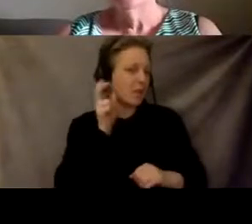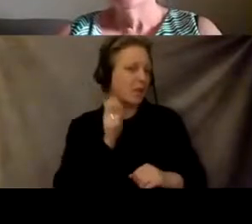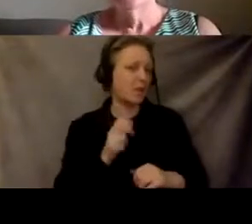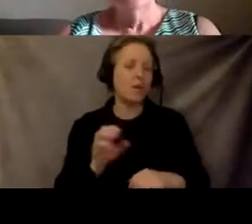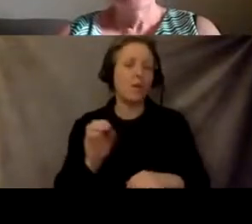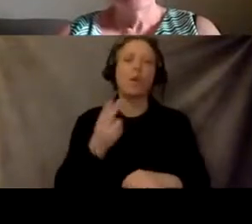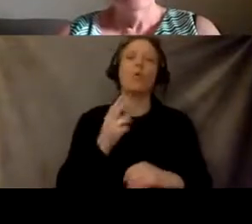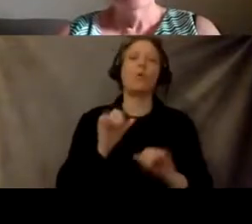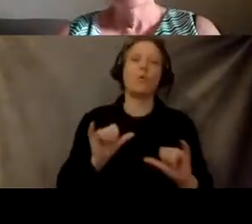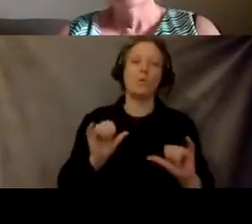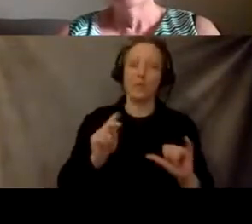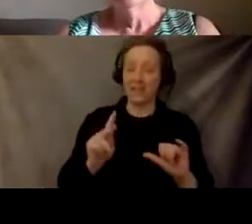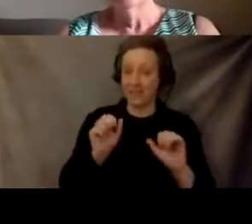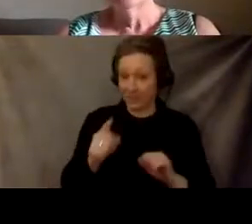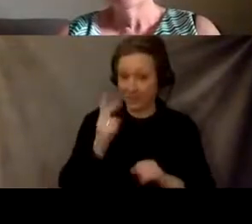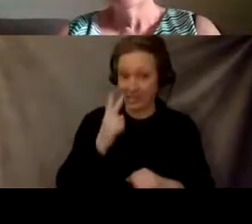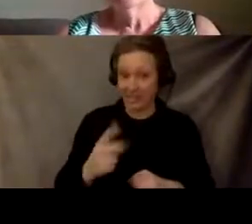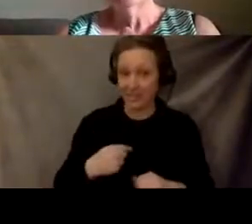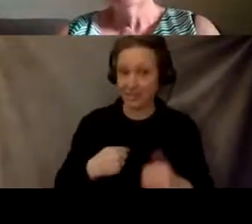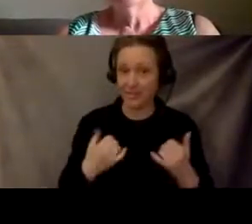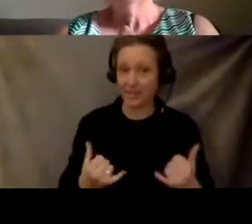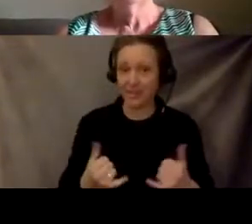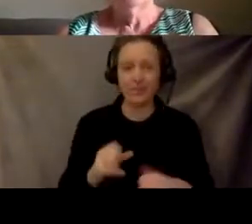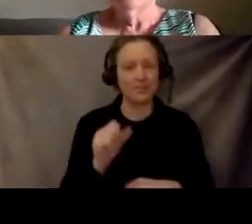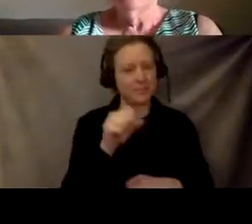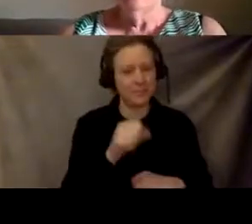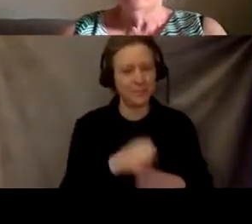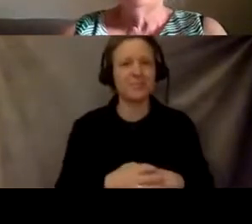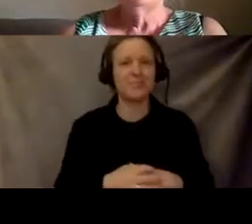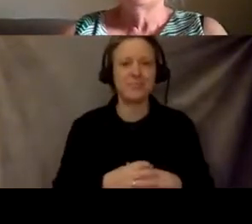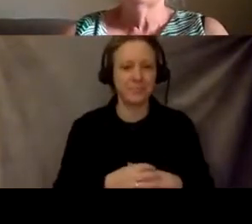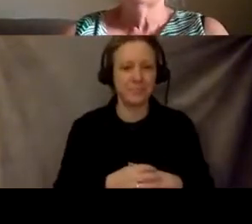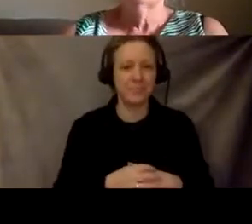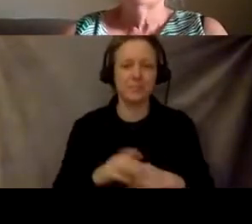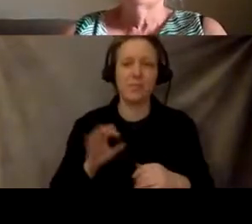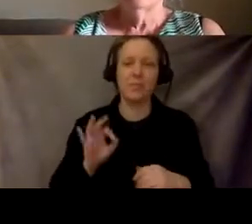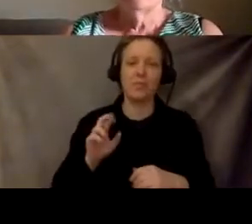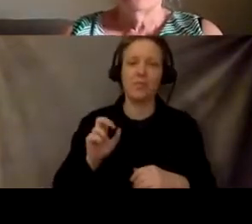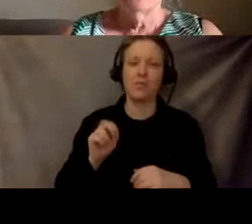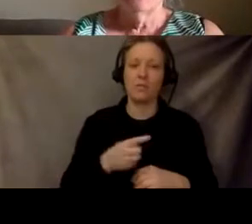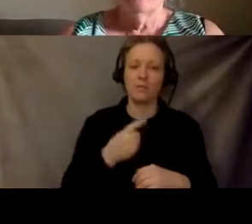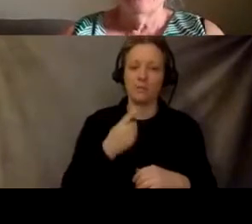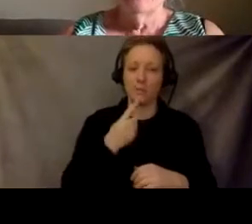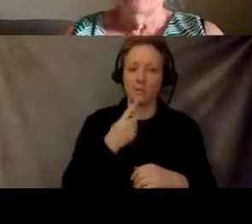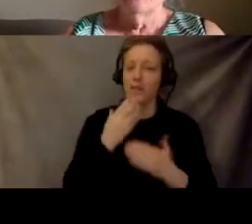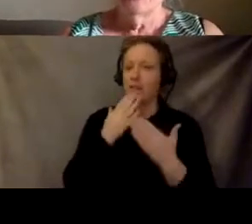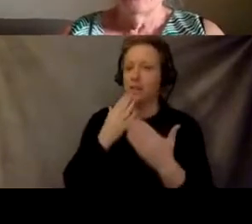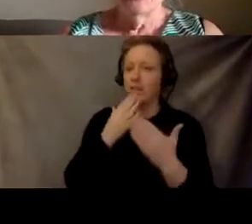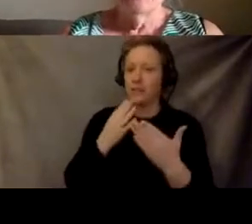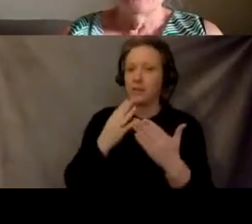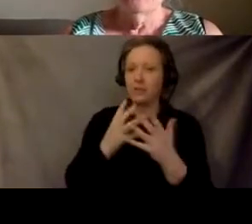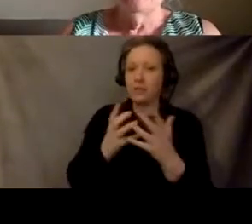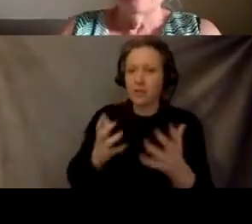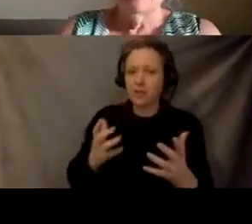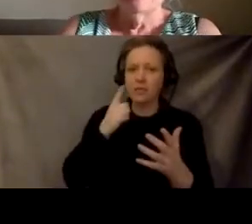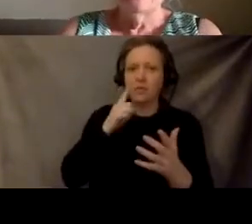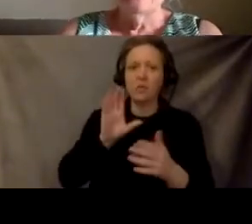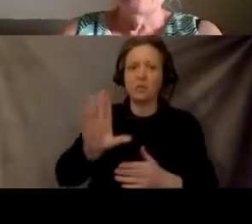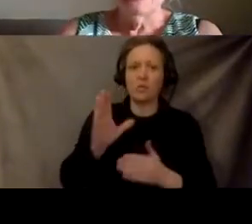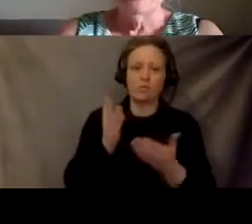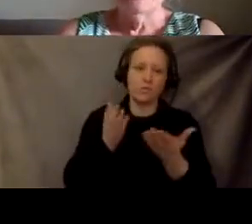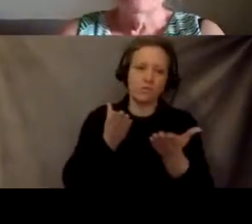Here we go. Can you see me now? I do. Okay. Thank you very much for your service. Believe